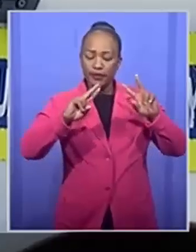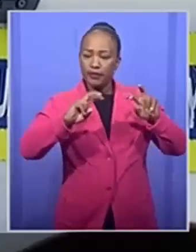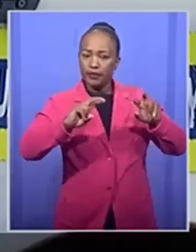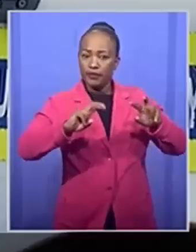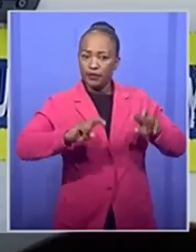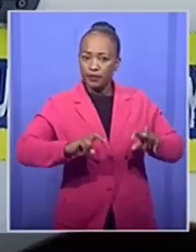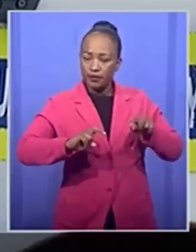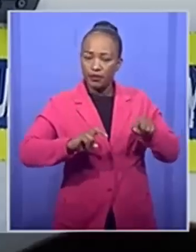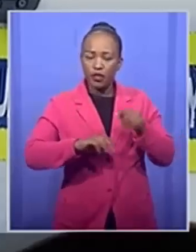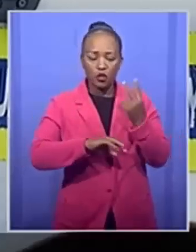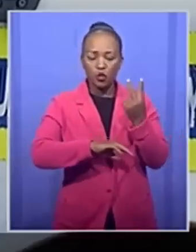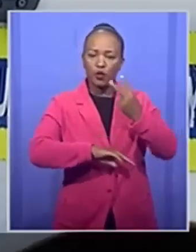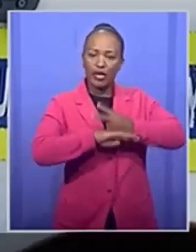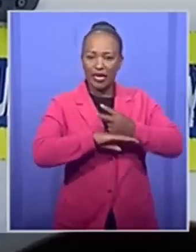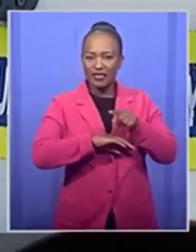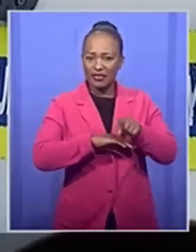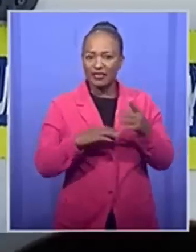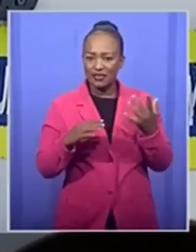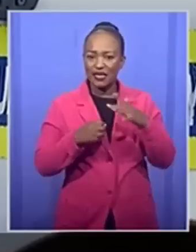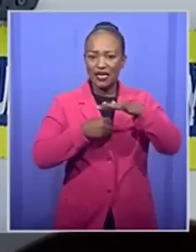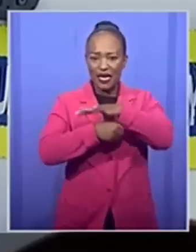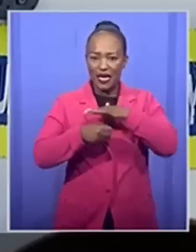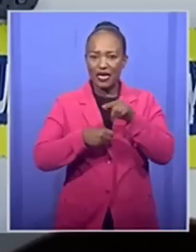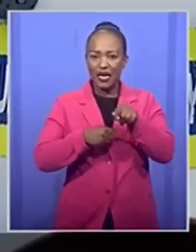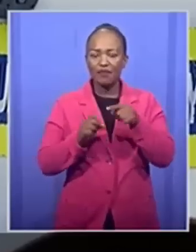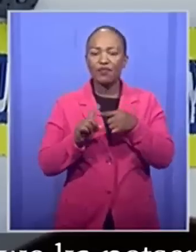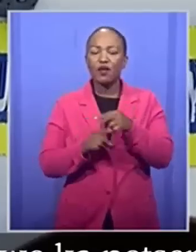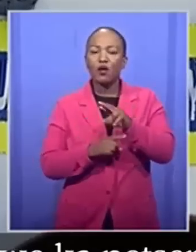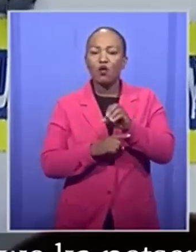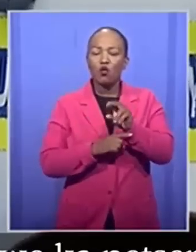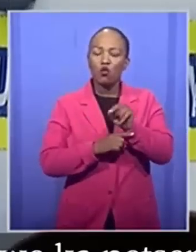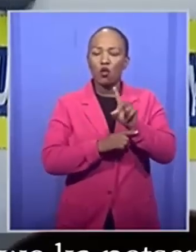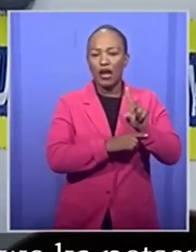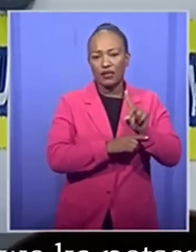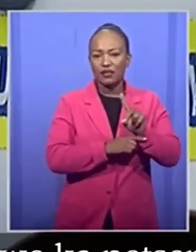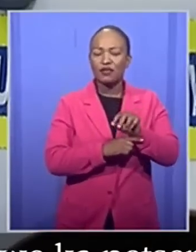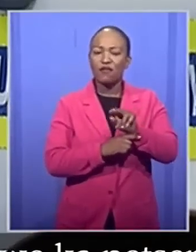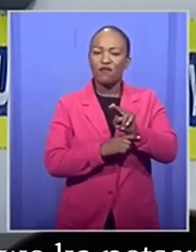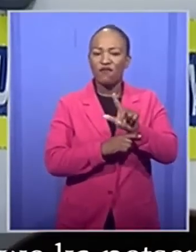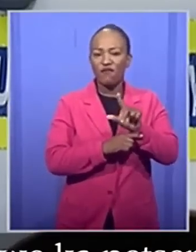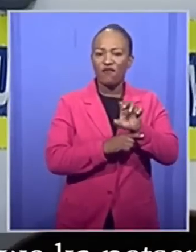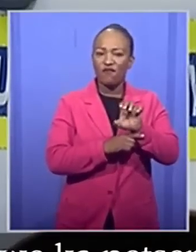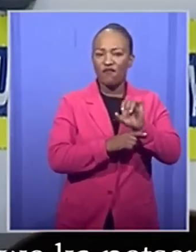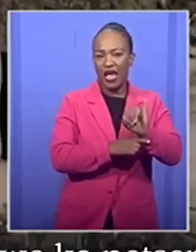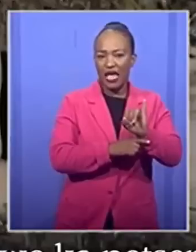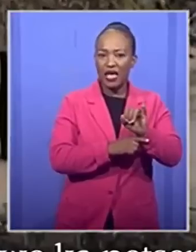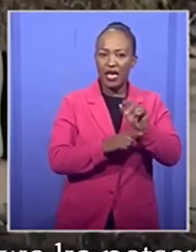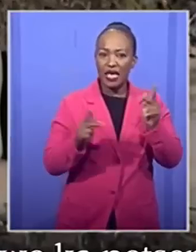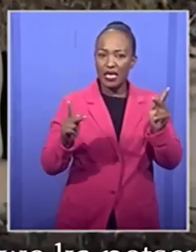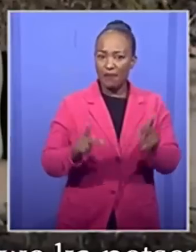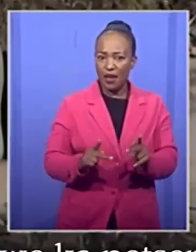went missing about 2 days ago. He stays in this area called Ronald's Flay in Kimberley. The family actually saw his